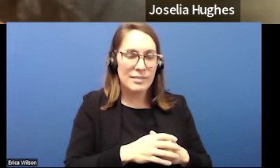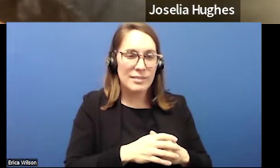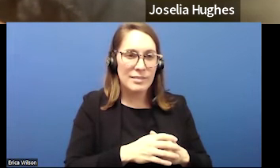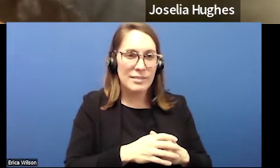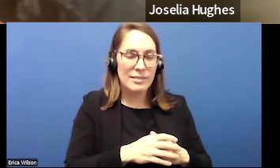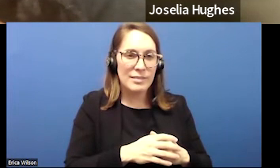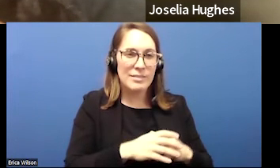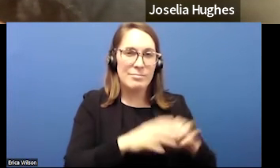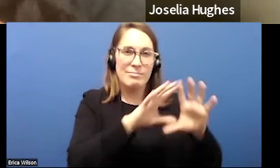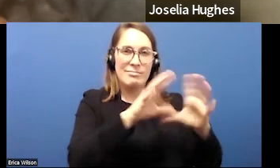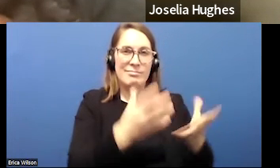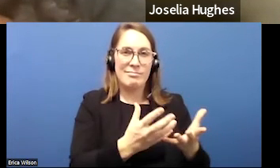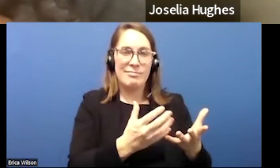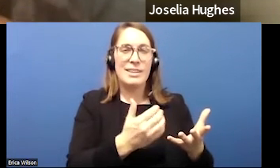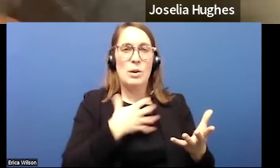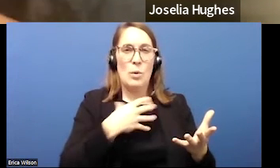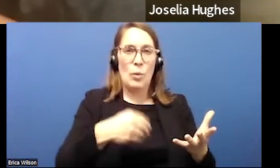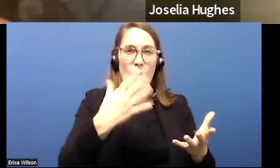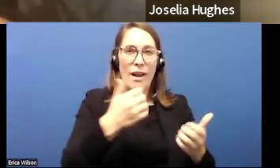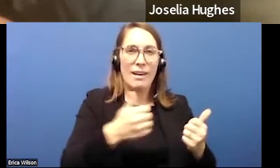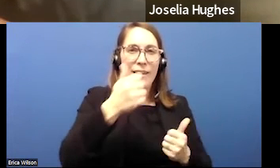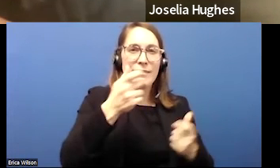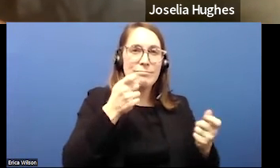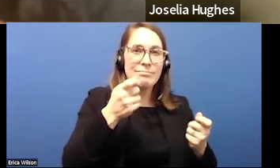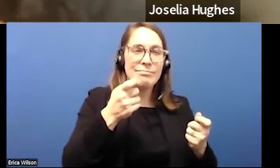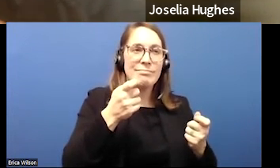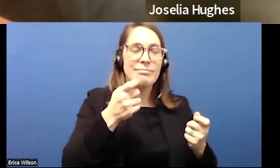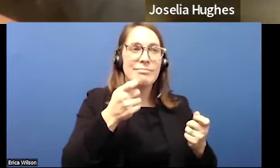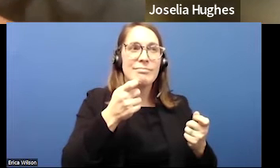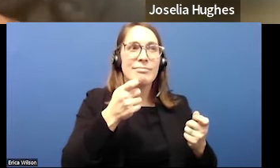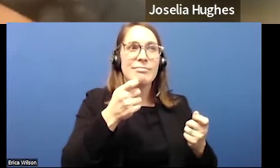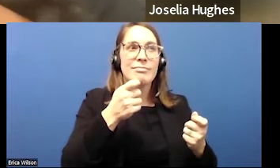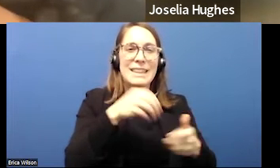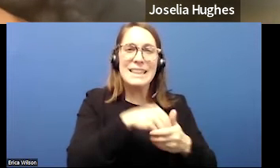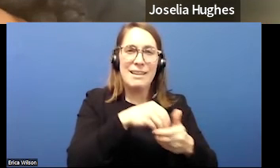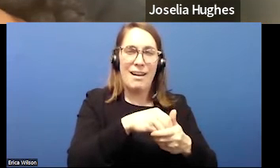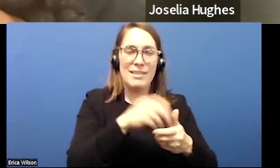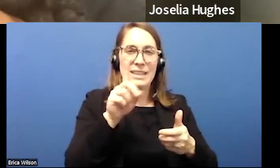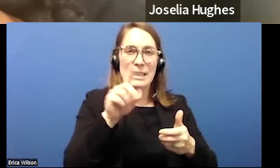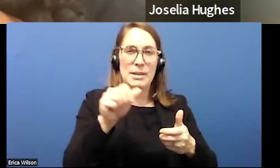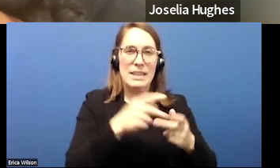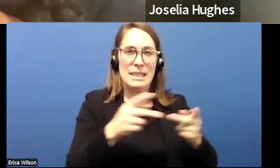against um essentially like white supremacy inside of disability space.